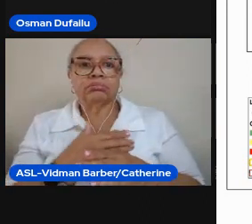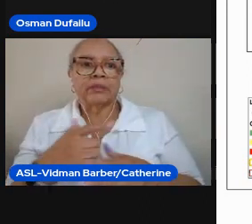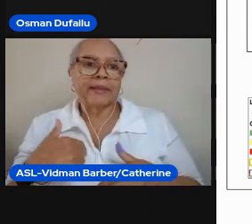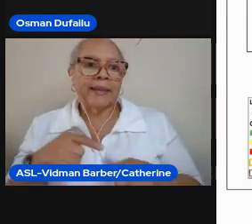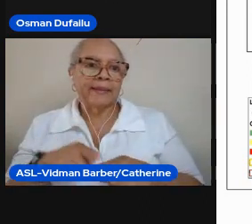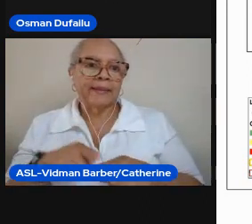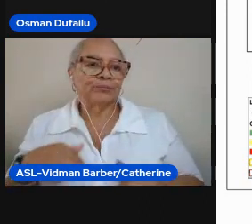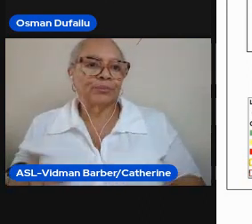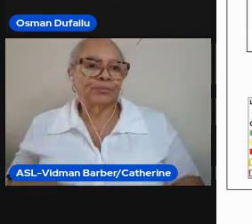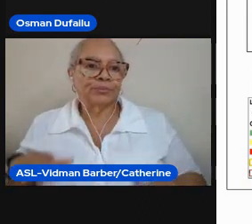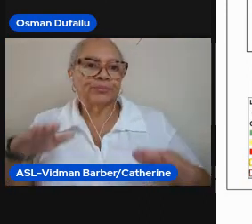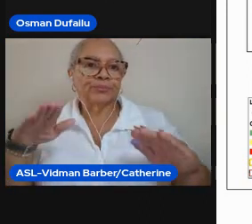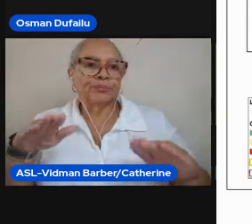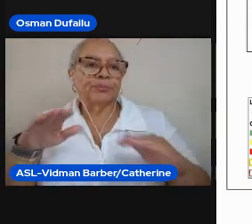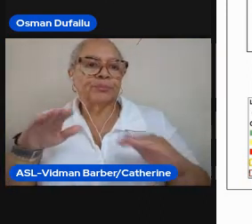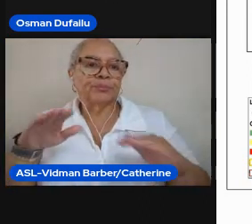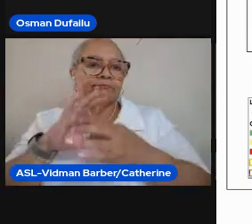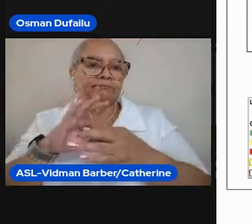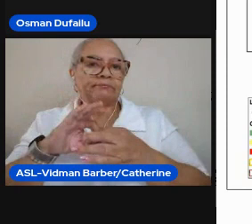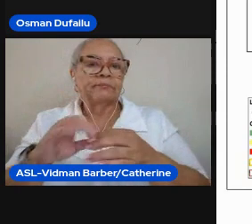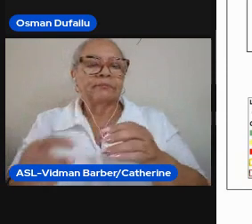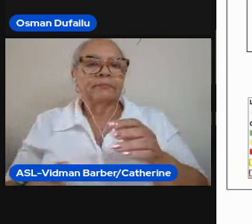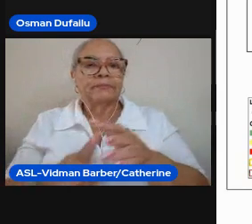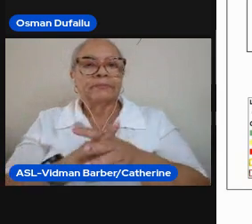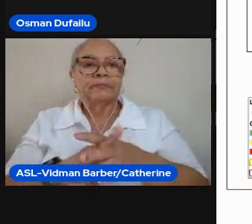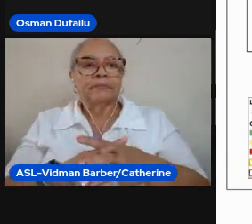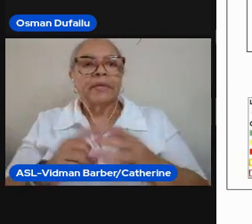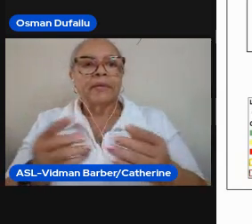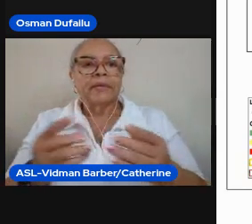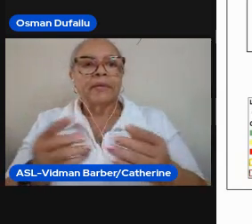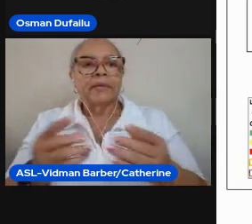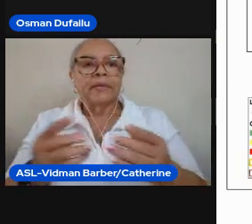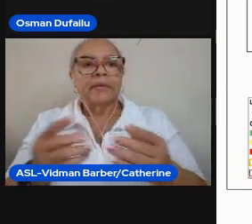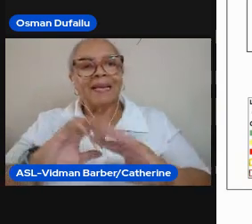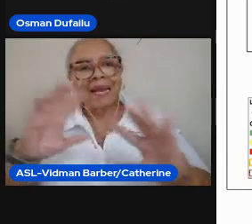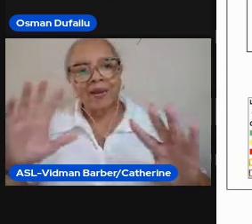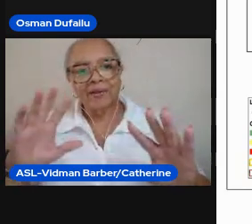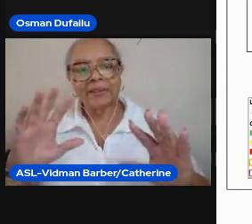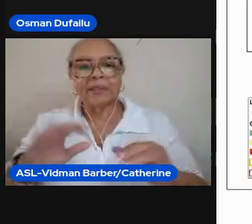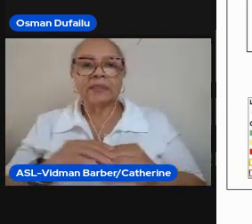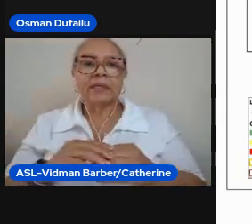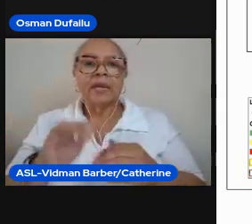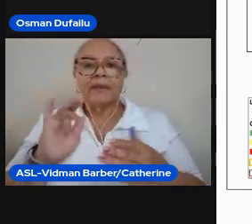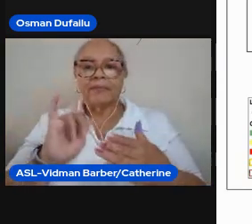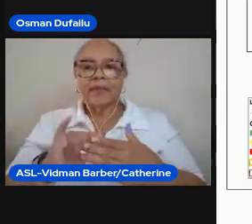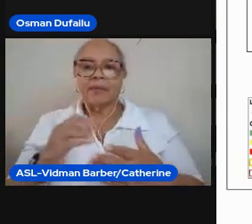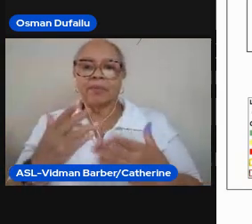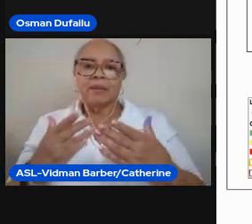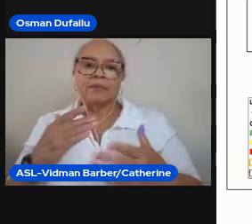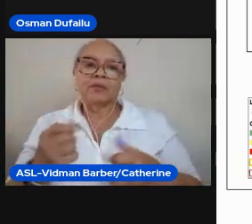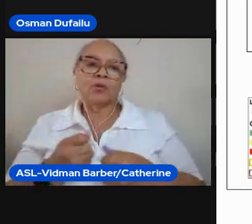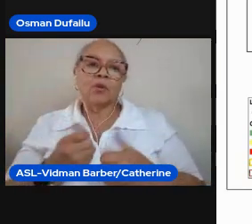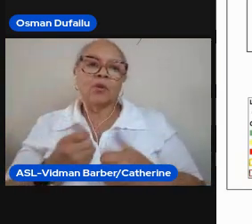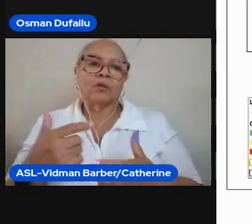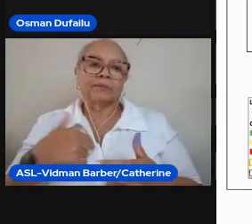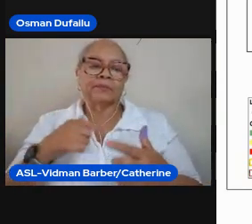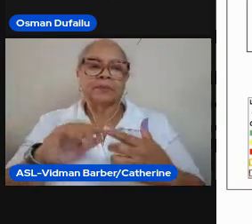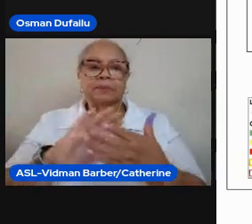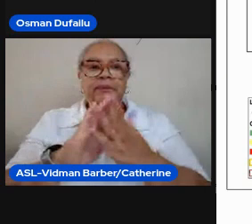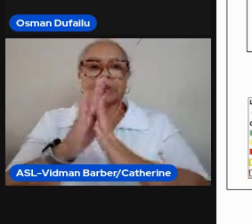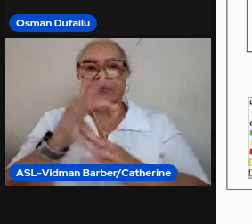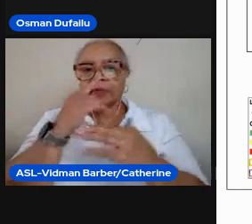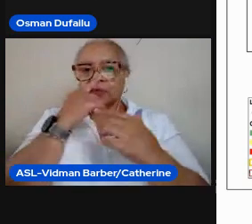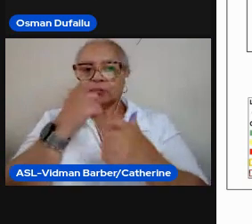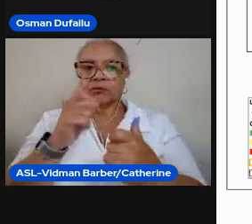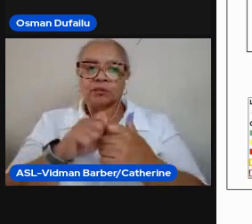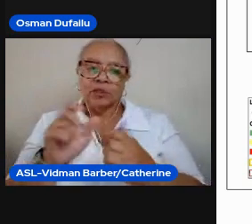with probably a stark reality or clarity of thought, and that probably made me interested in looking at